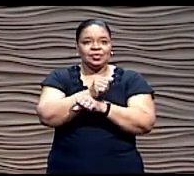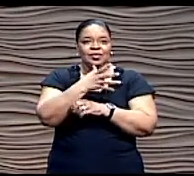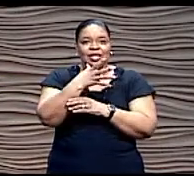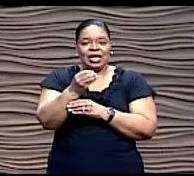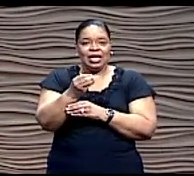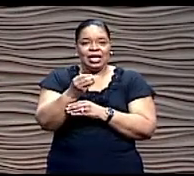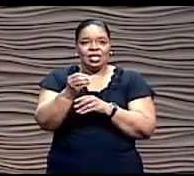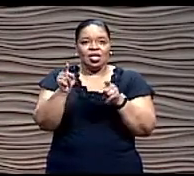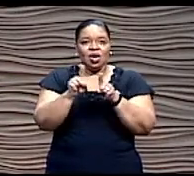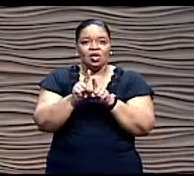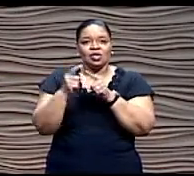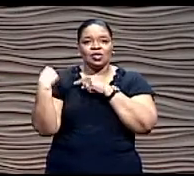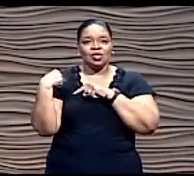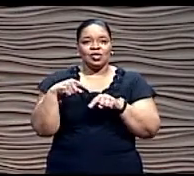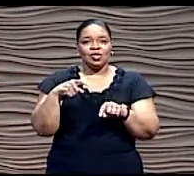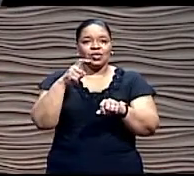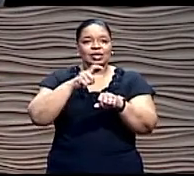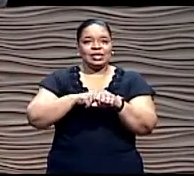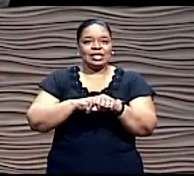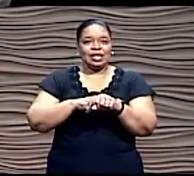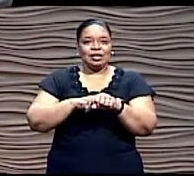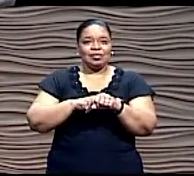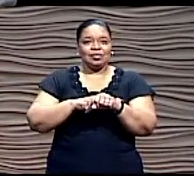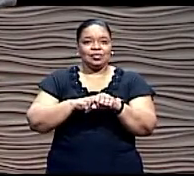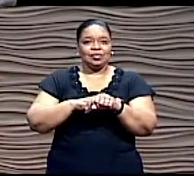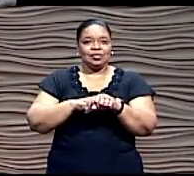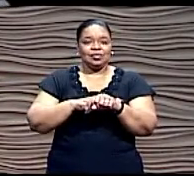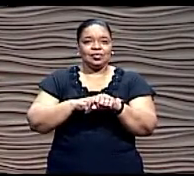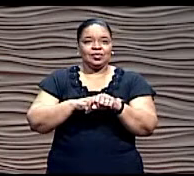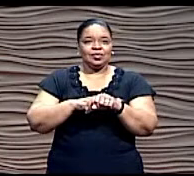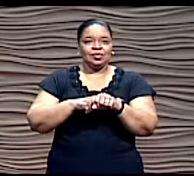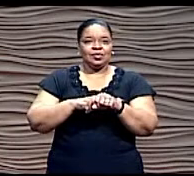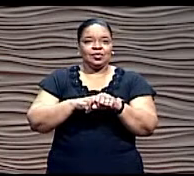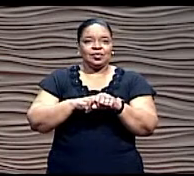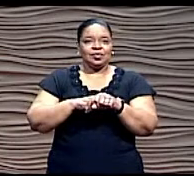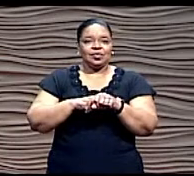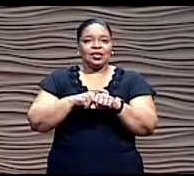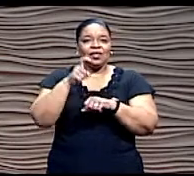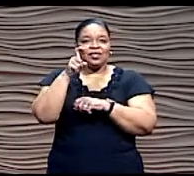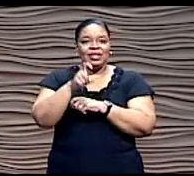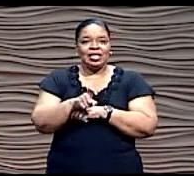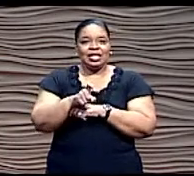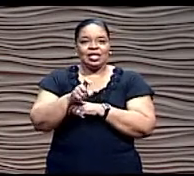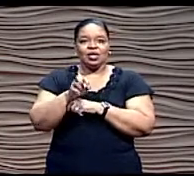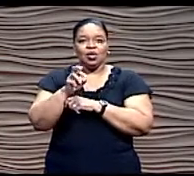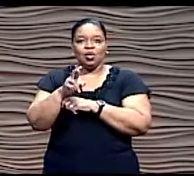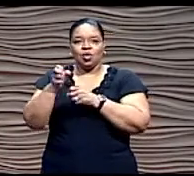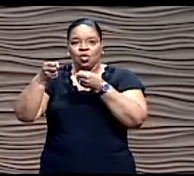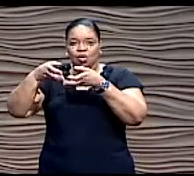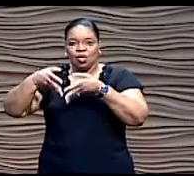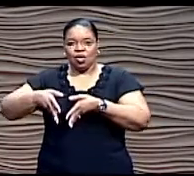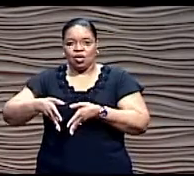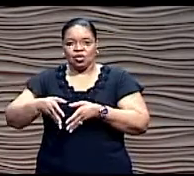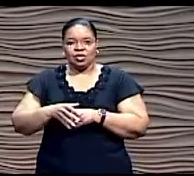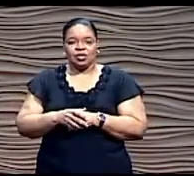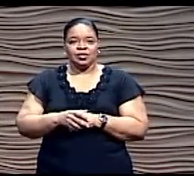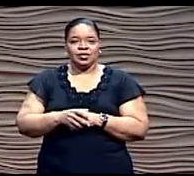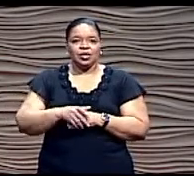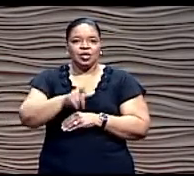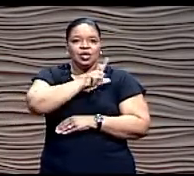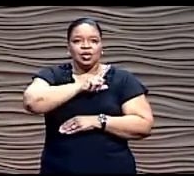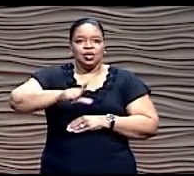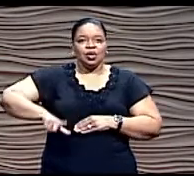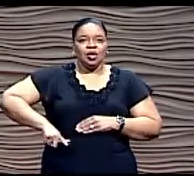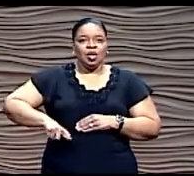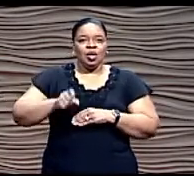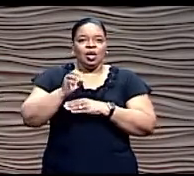and even in the times of need or loss of companion. You are Lord over